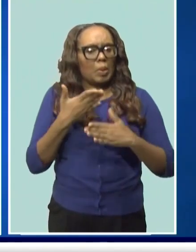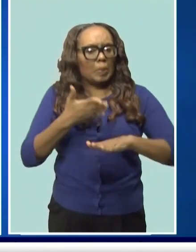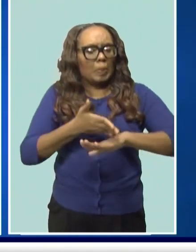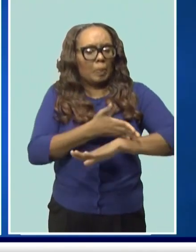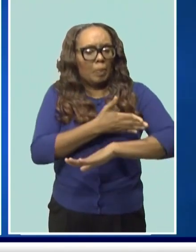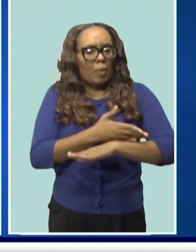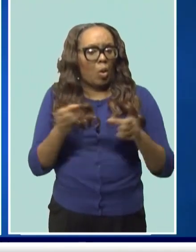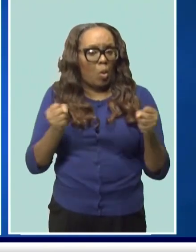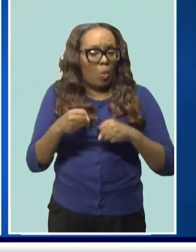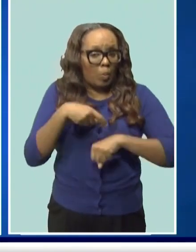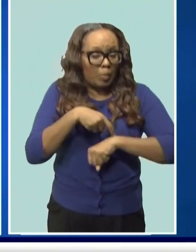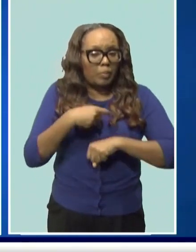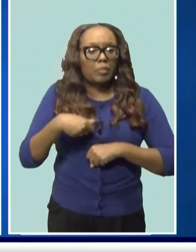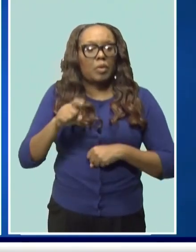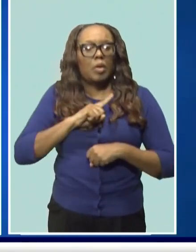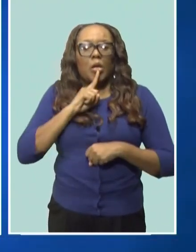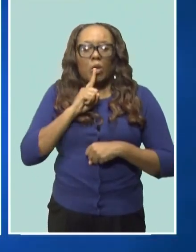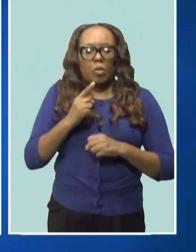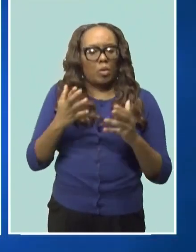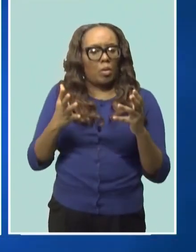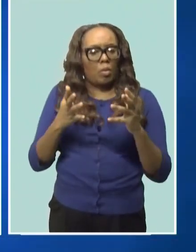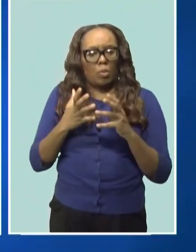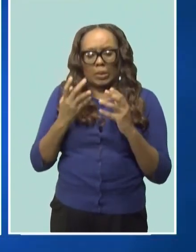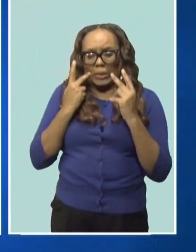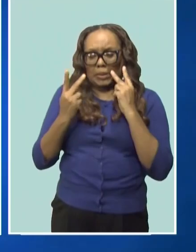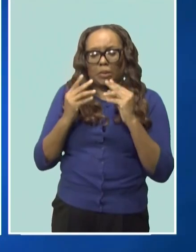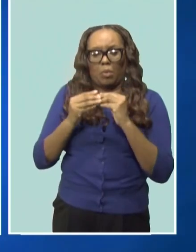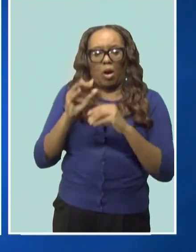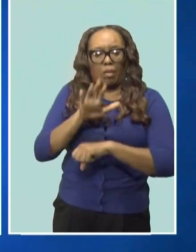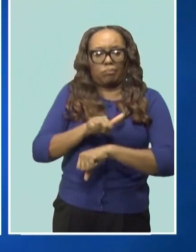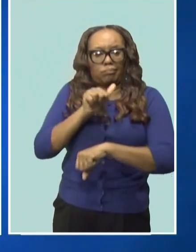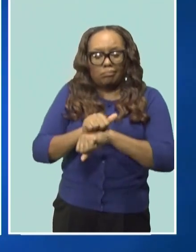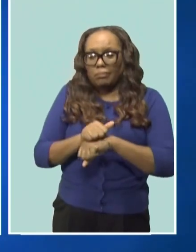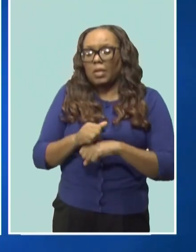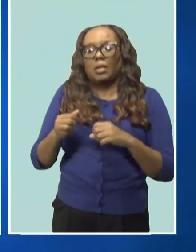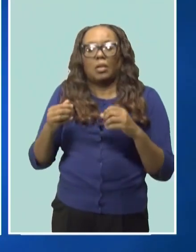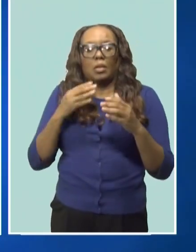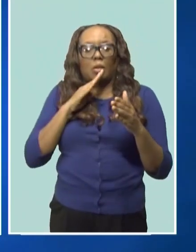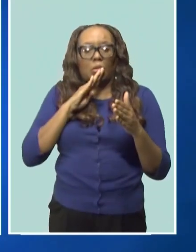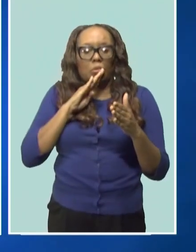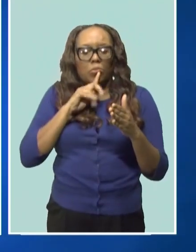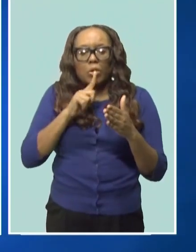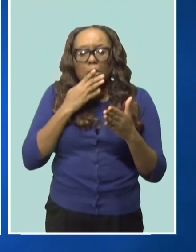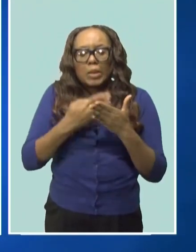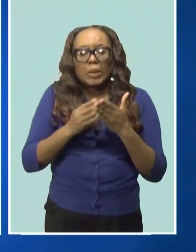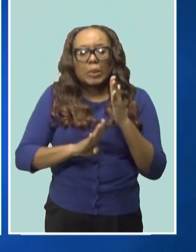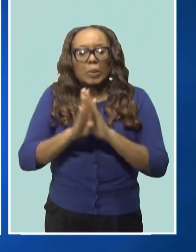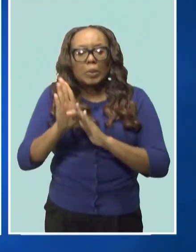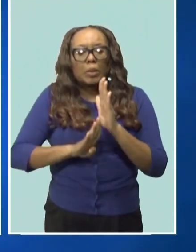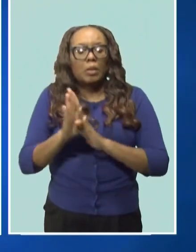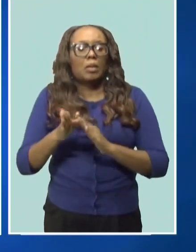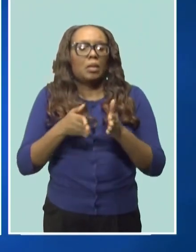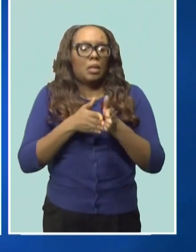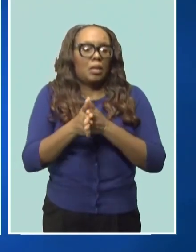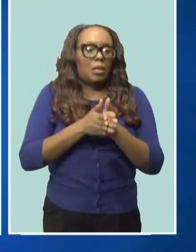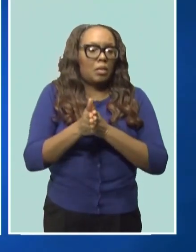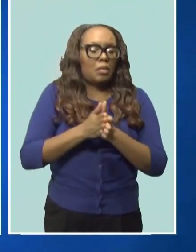been building on for the last couple of months. We are seeing continued growth in the entire industry, and we are looking forward to a